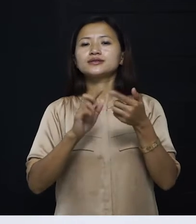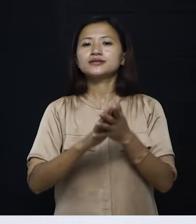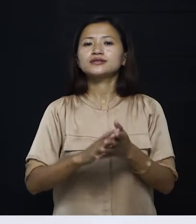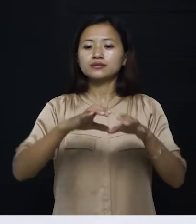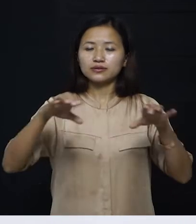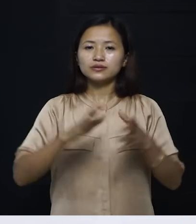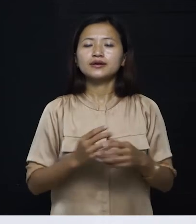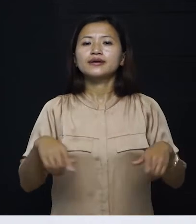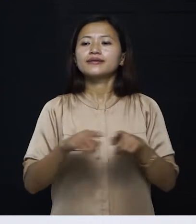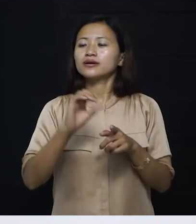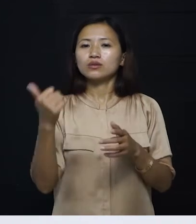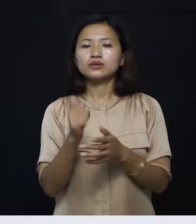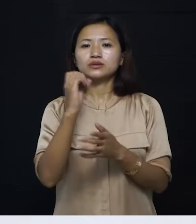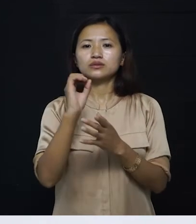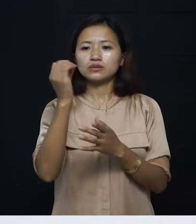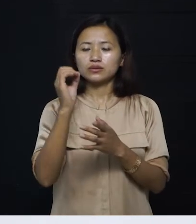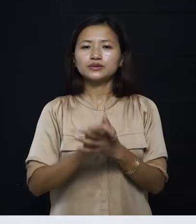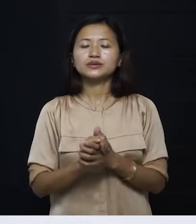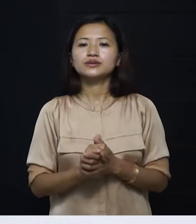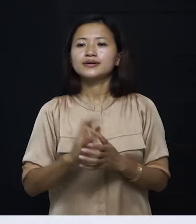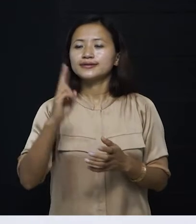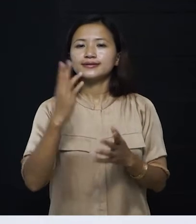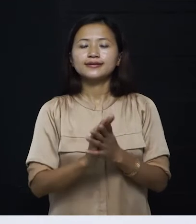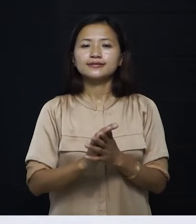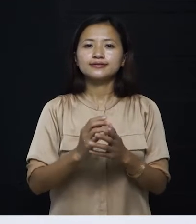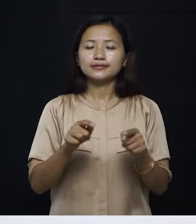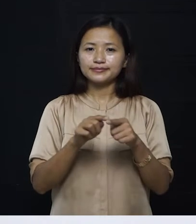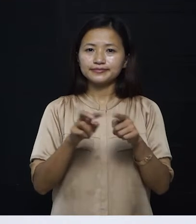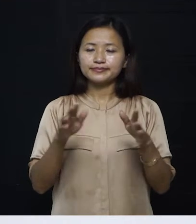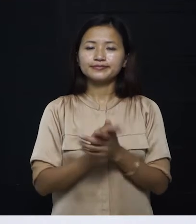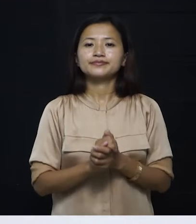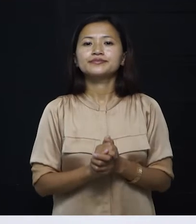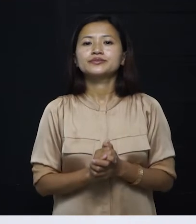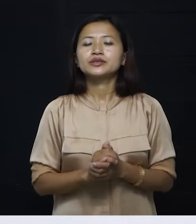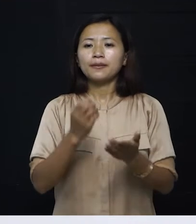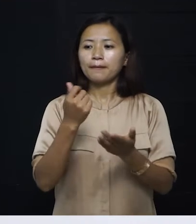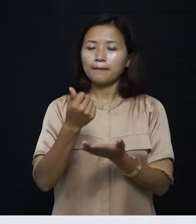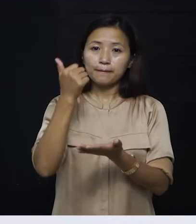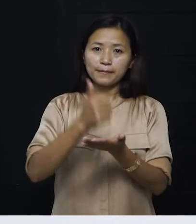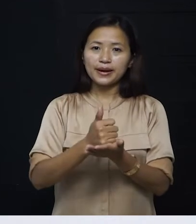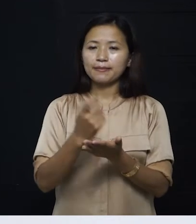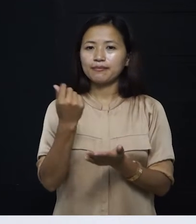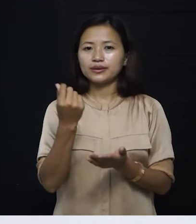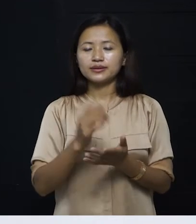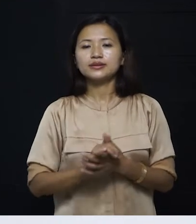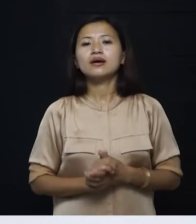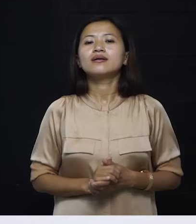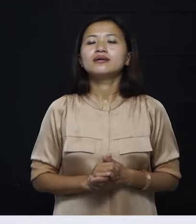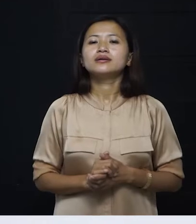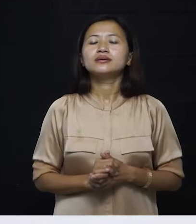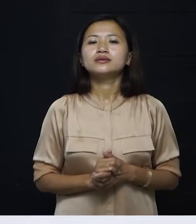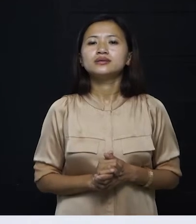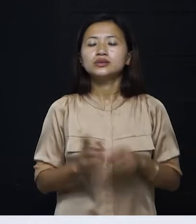the coins. Okay? Then the second kind of money is, we call it as bank money. Bank money,